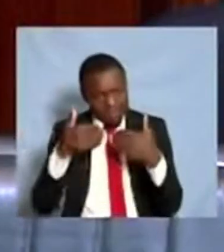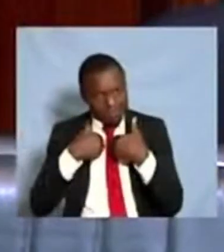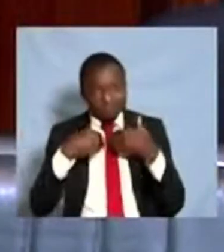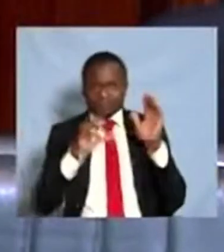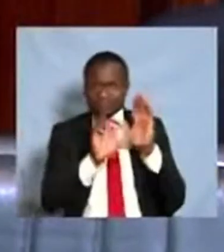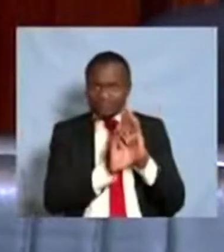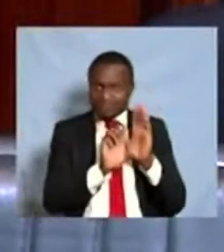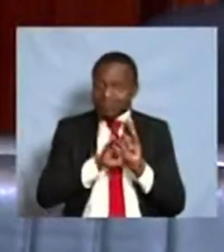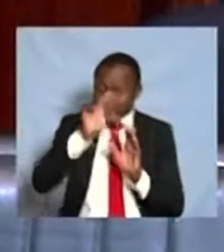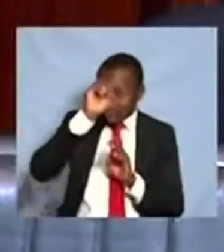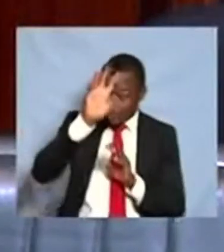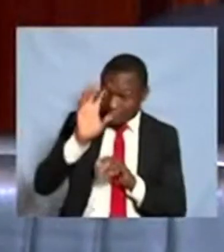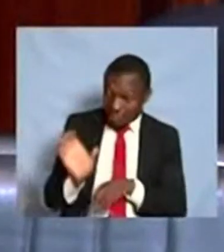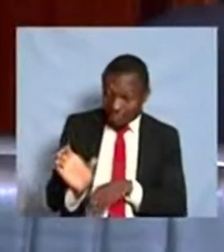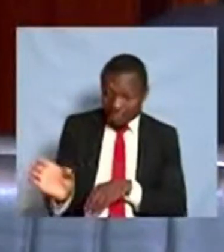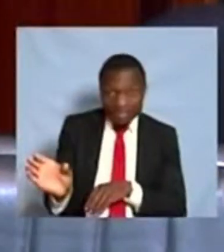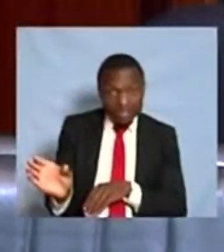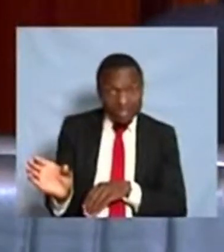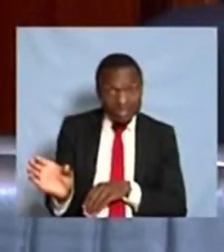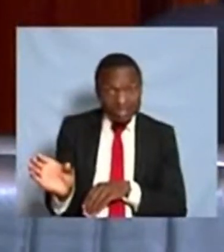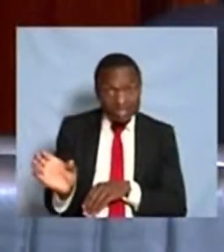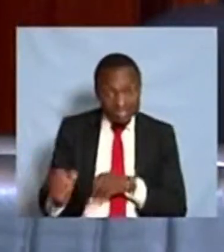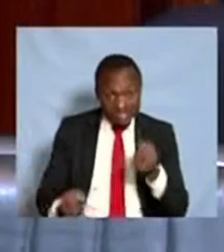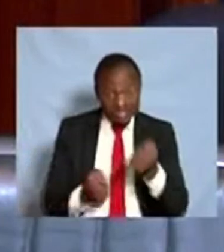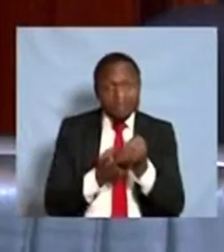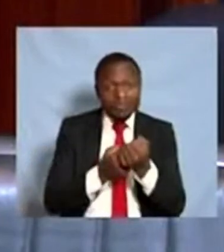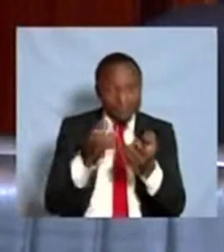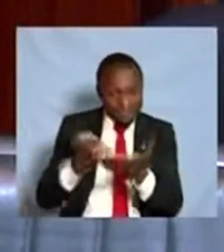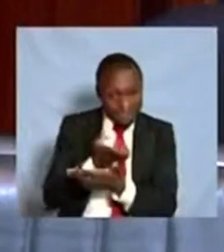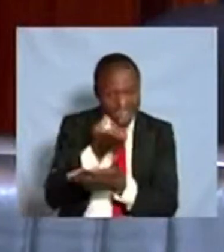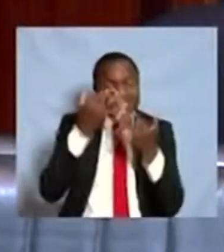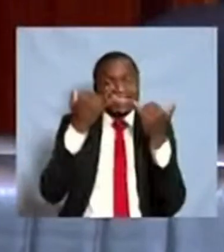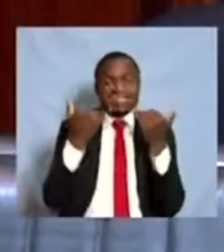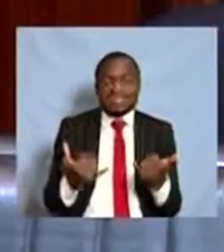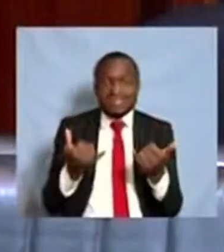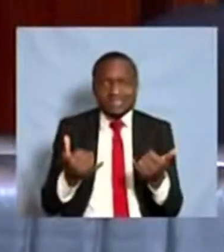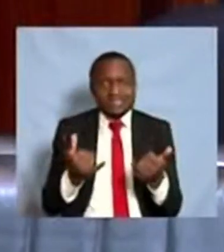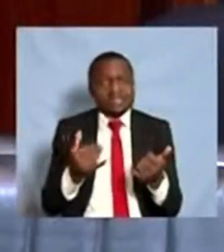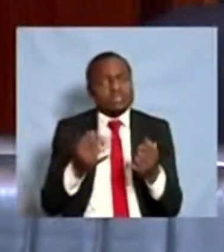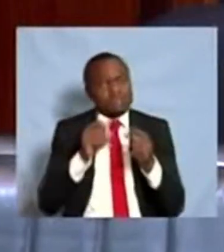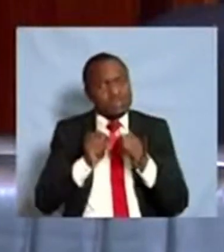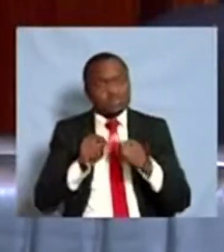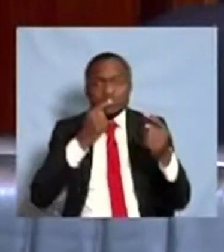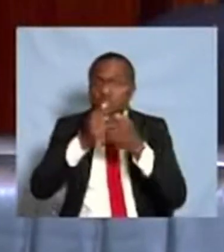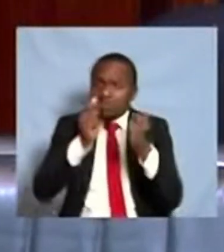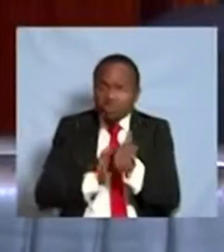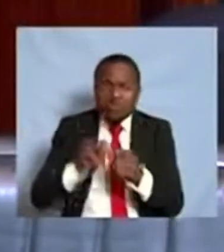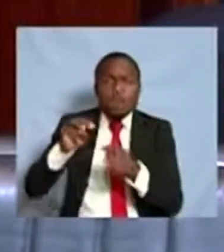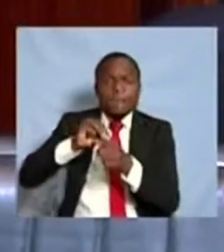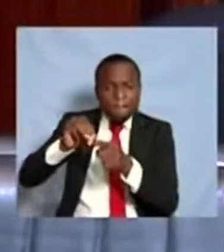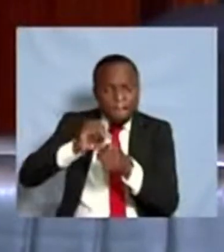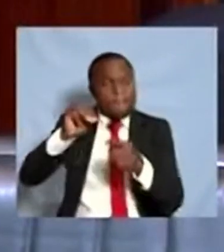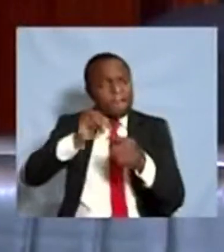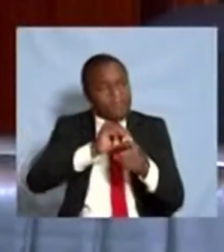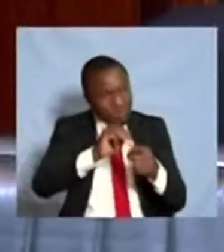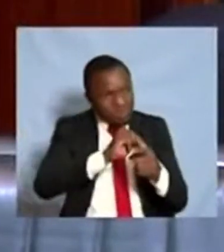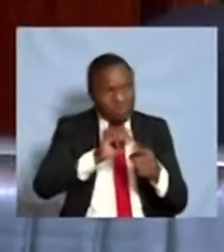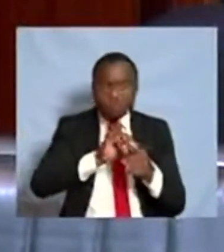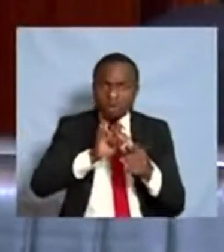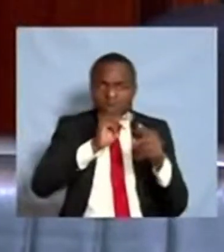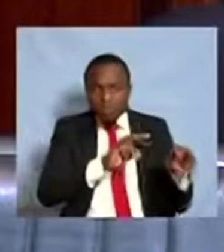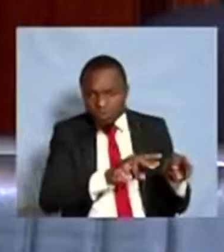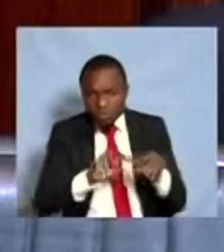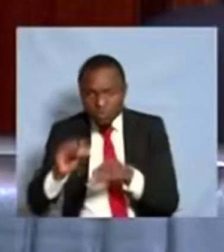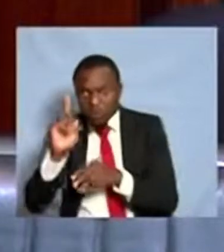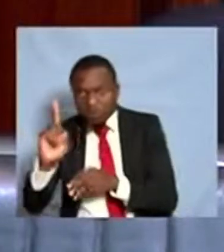example, the mining sector, which is the backbone of our economy, and up to now, we're still talking about minerals being moving from